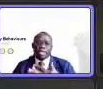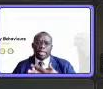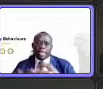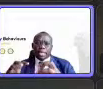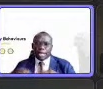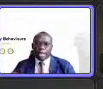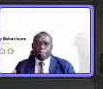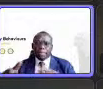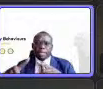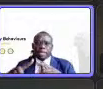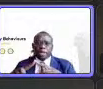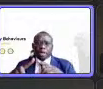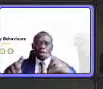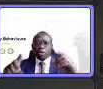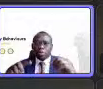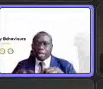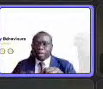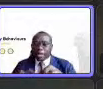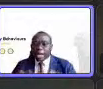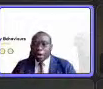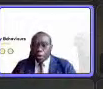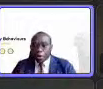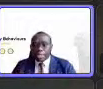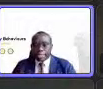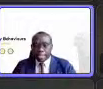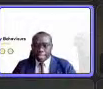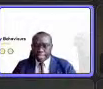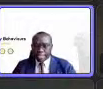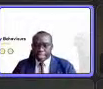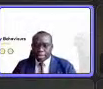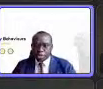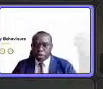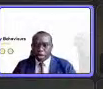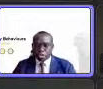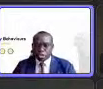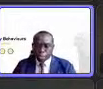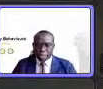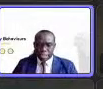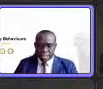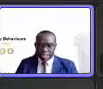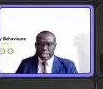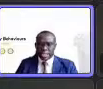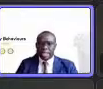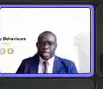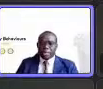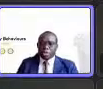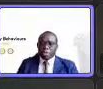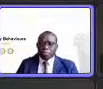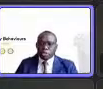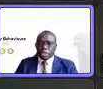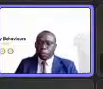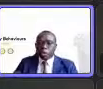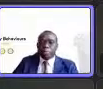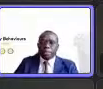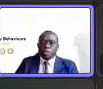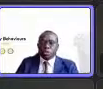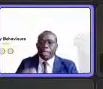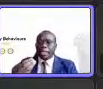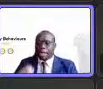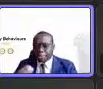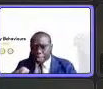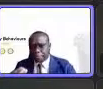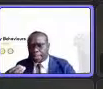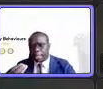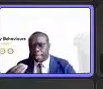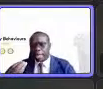sustainability, then even our own centers in terms of aerotropolis cities, they will not be able to